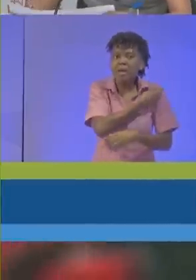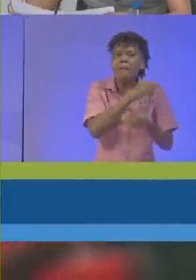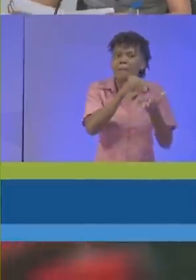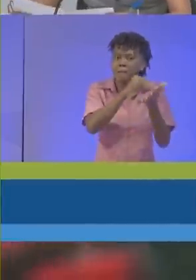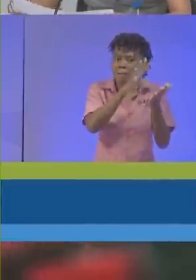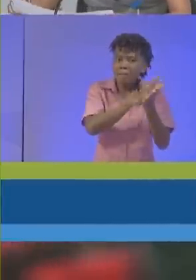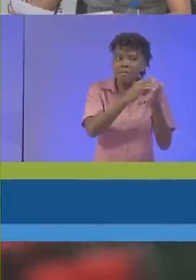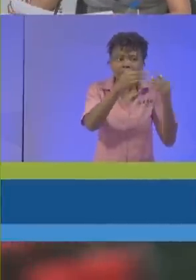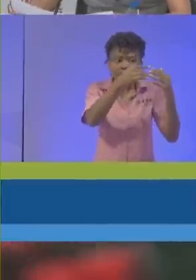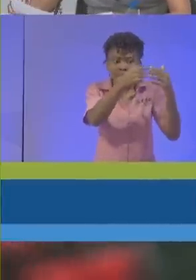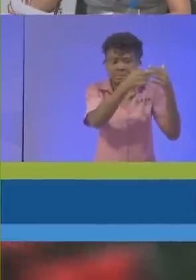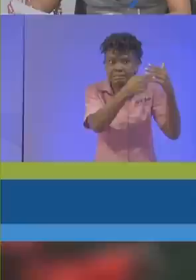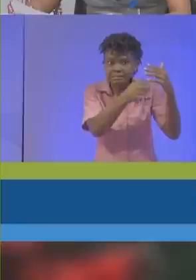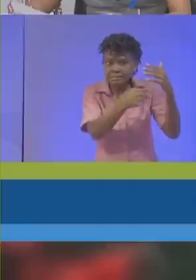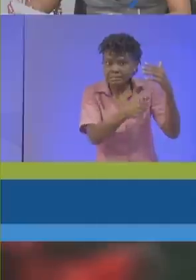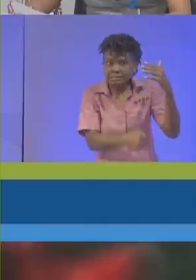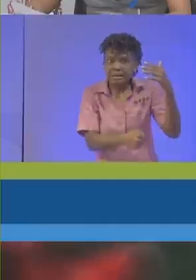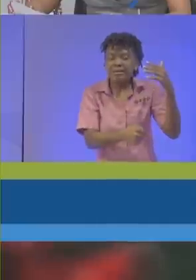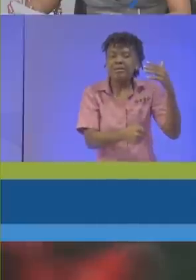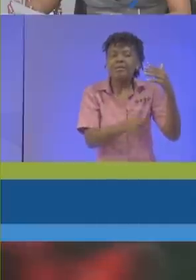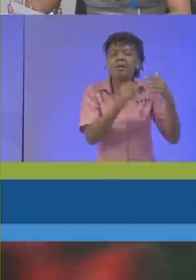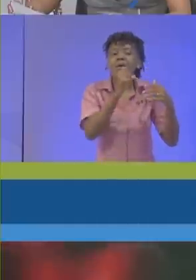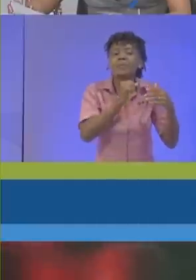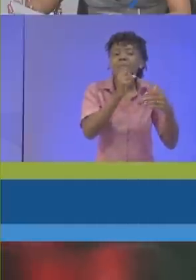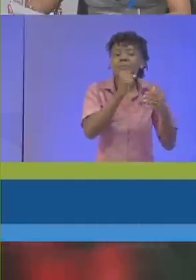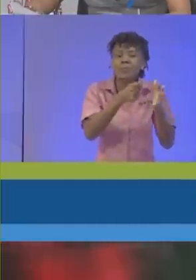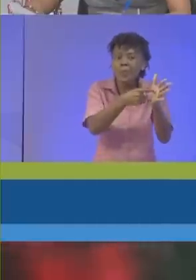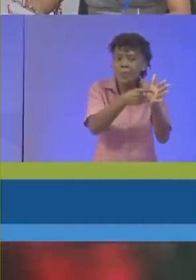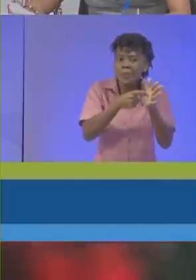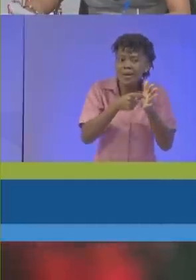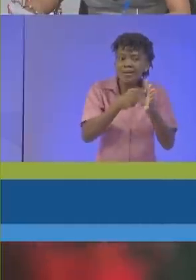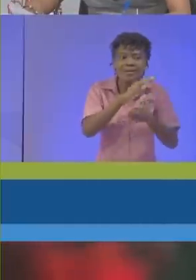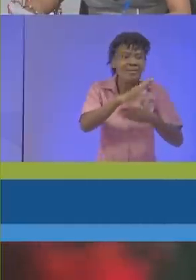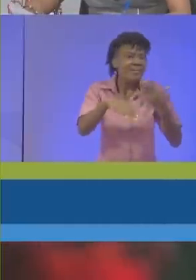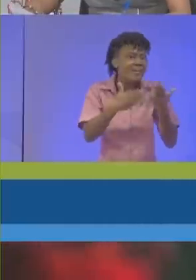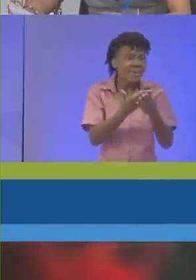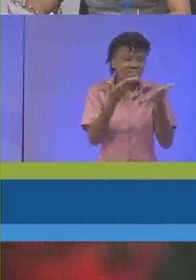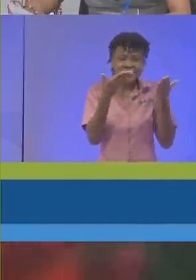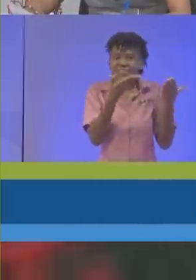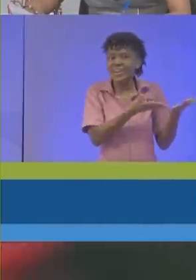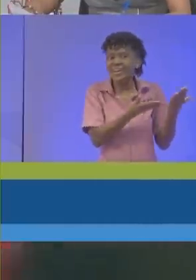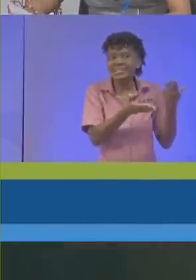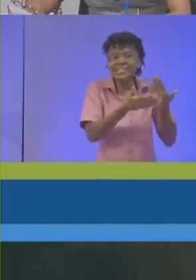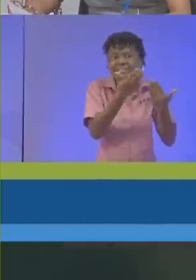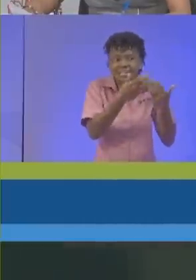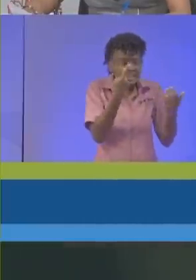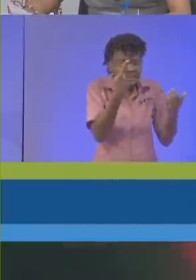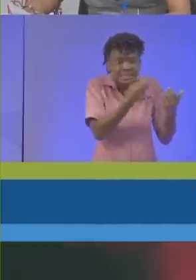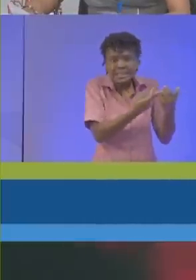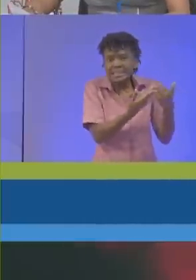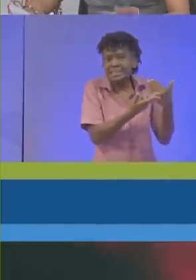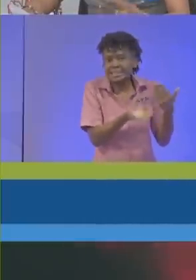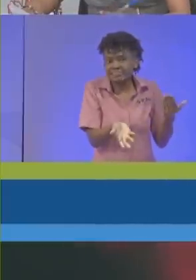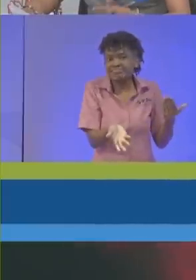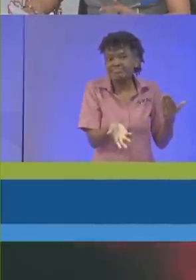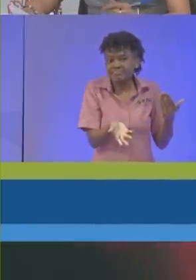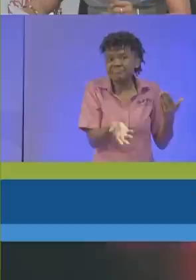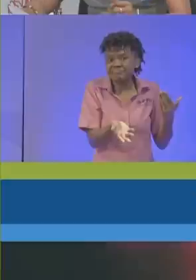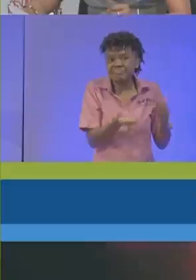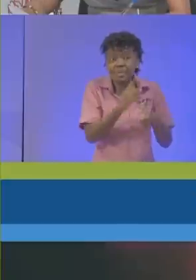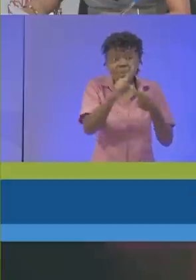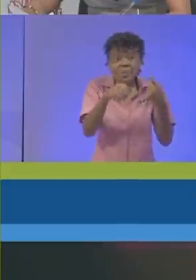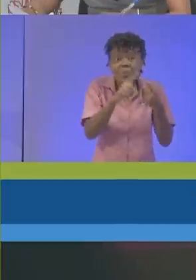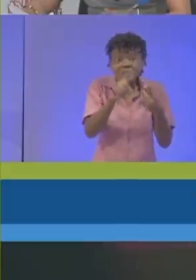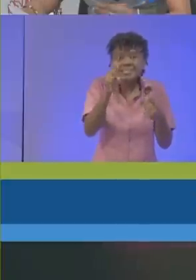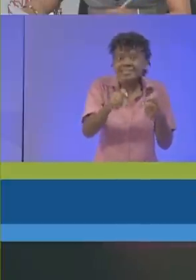If you look, it's color-coded, so it makes it very easy to see what vaccine is required and what period of time. If you are